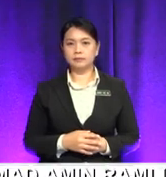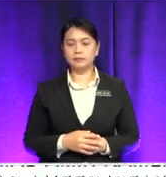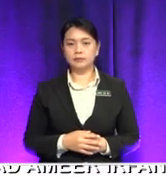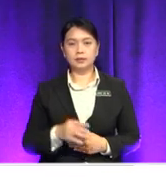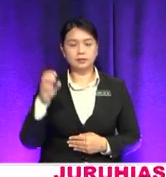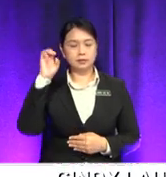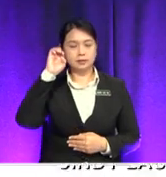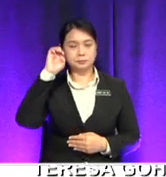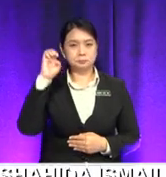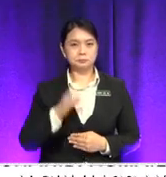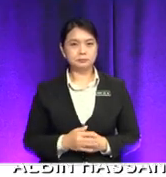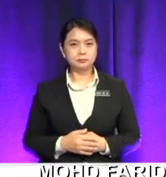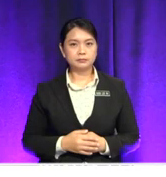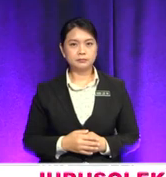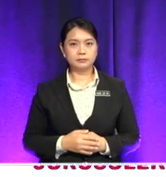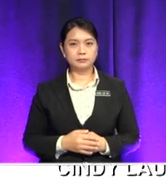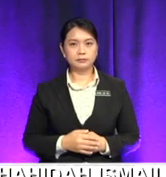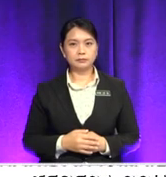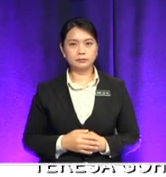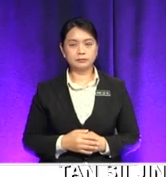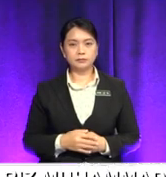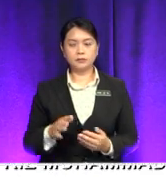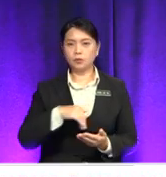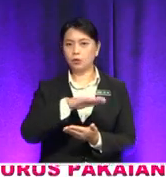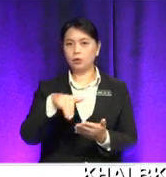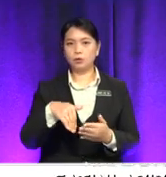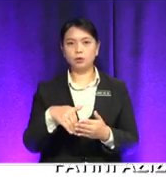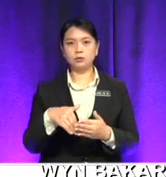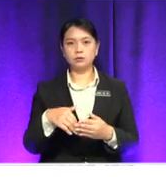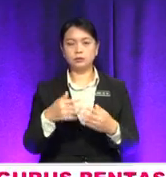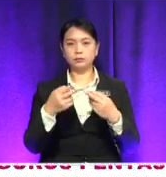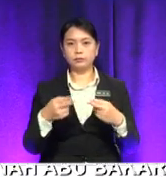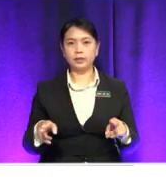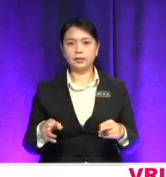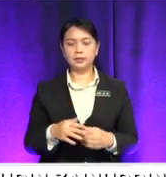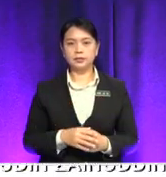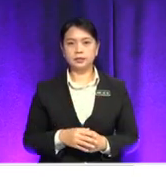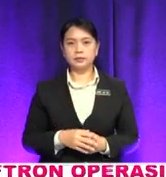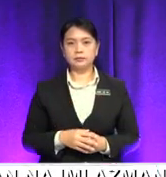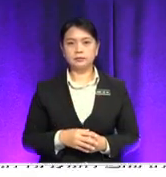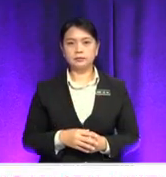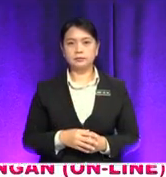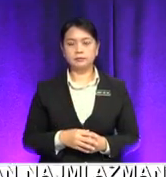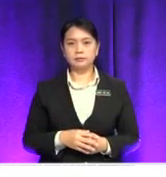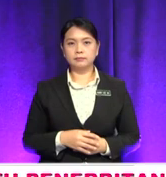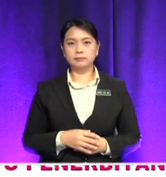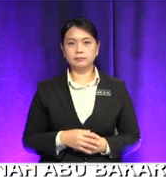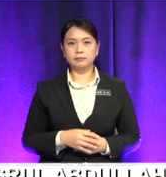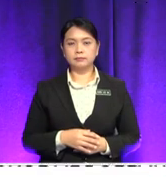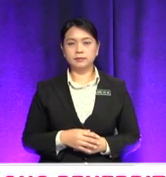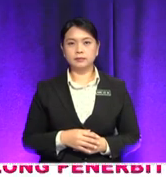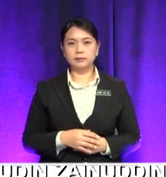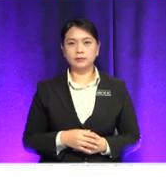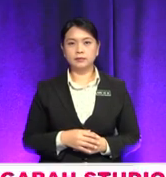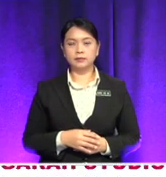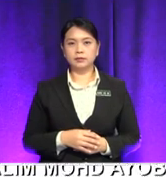He saw an old man gasping for air and a baby,